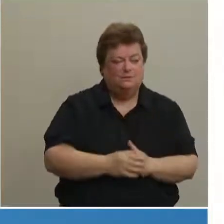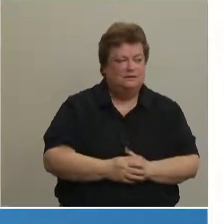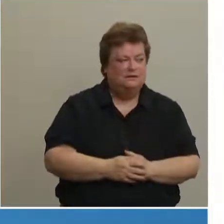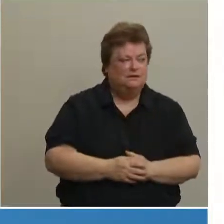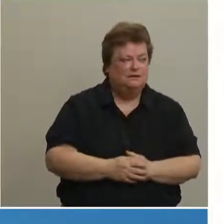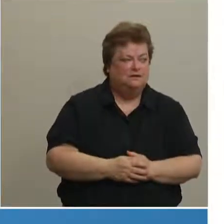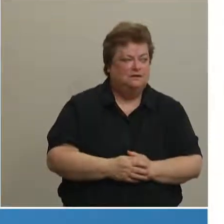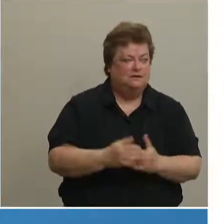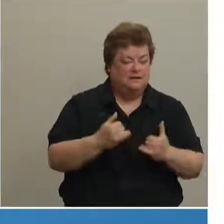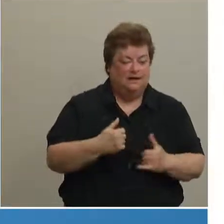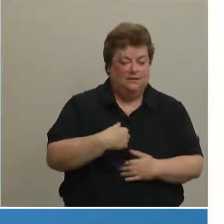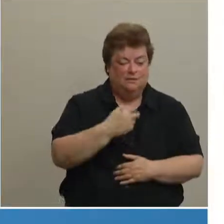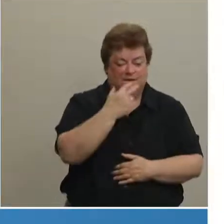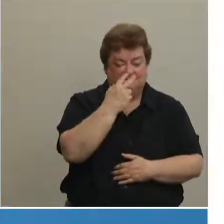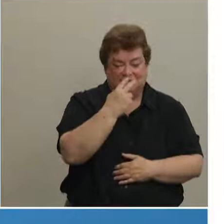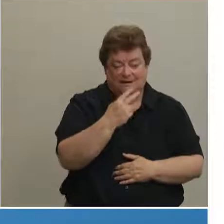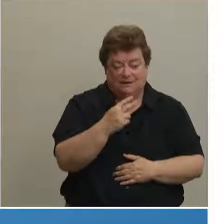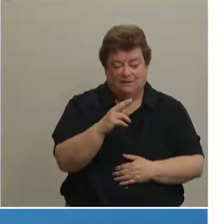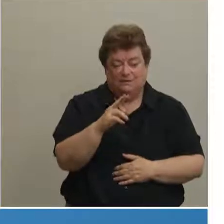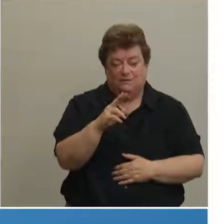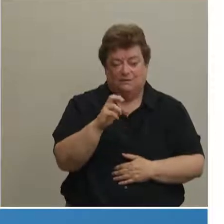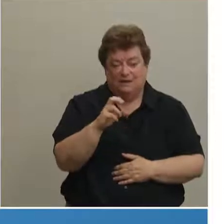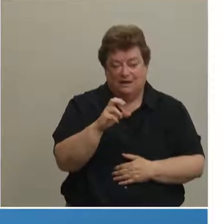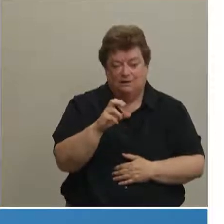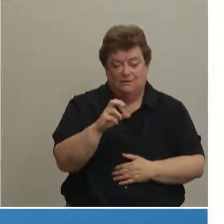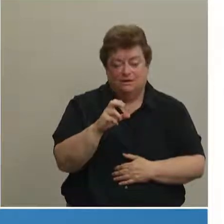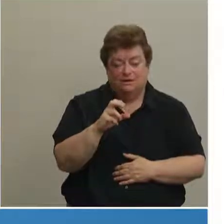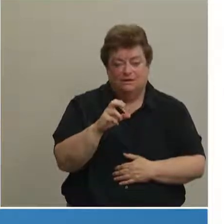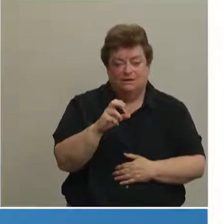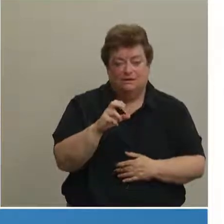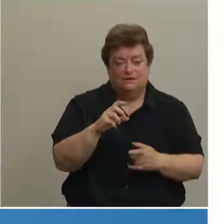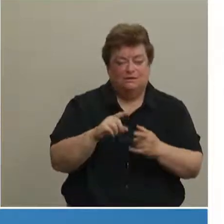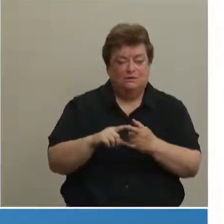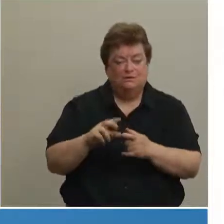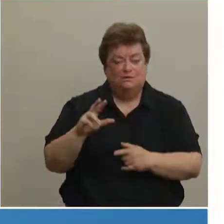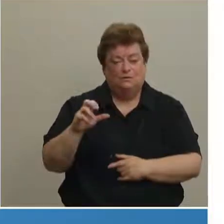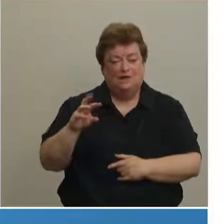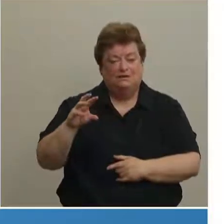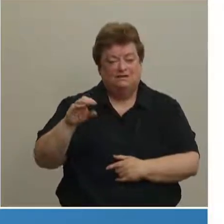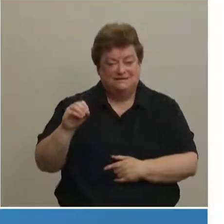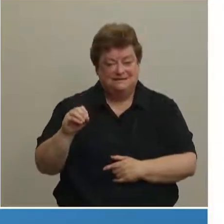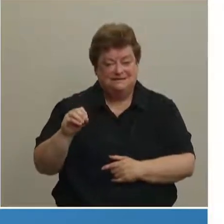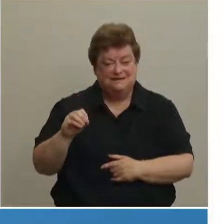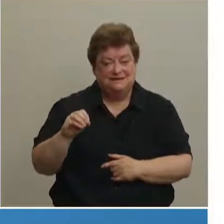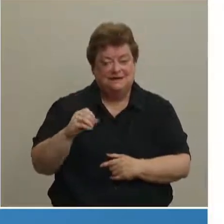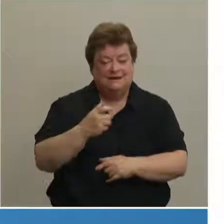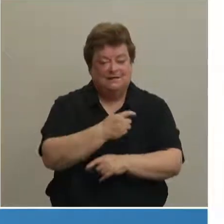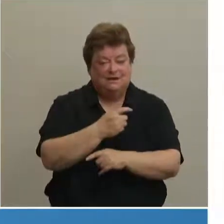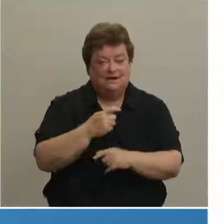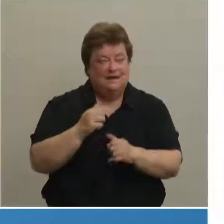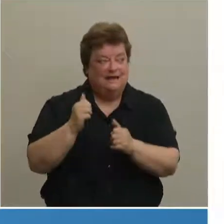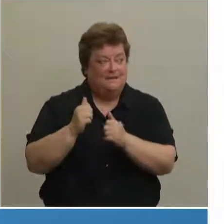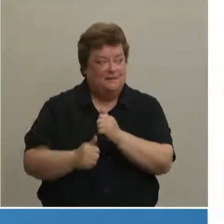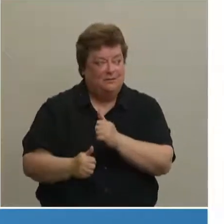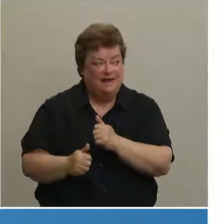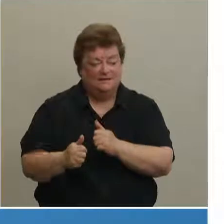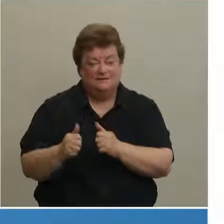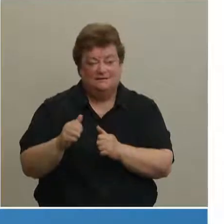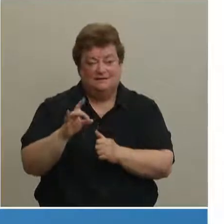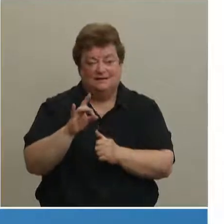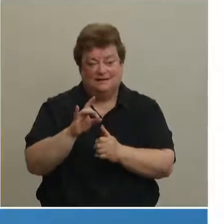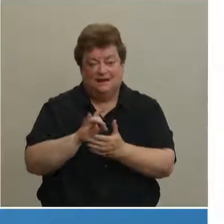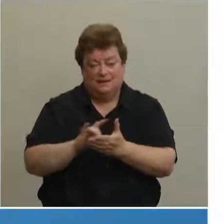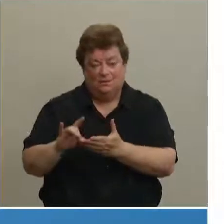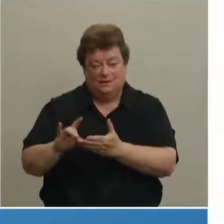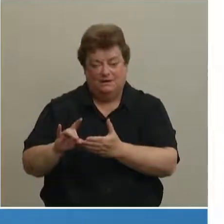seeing around 330 to 360 cases a week in the last 8 weeks, the